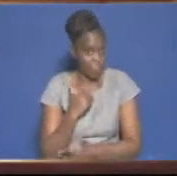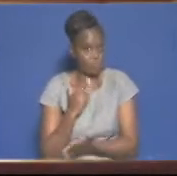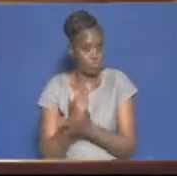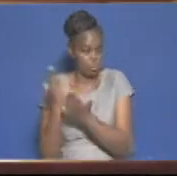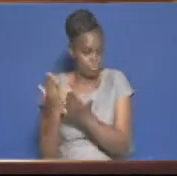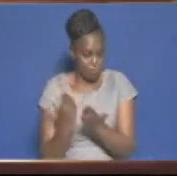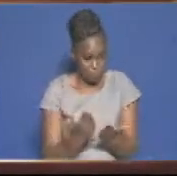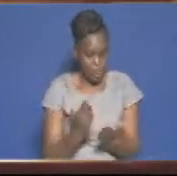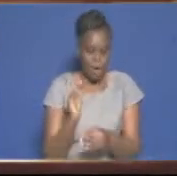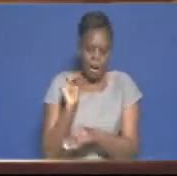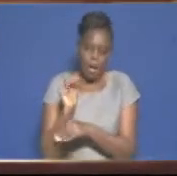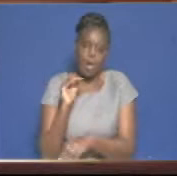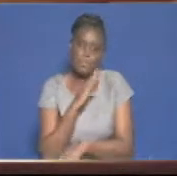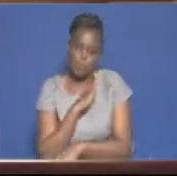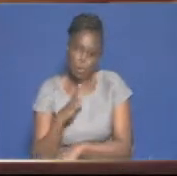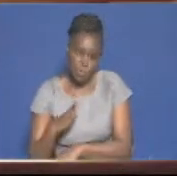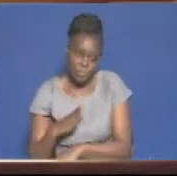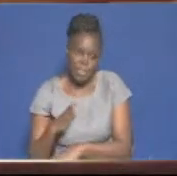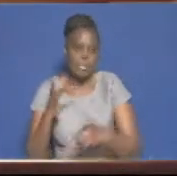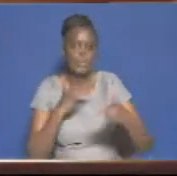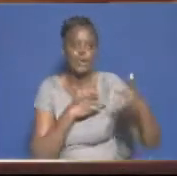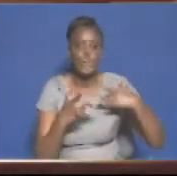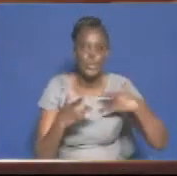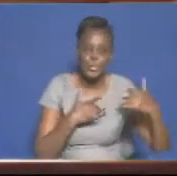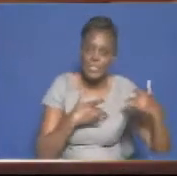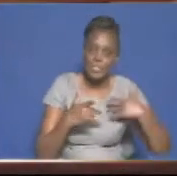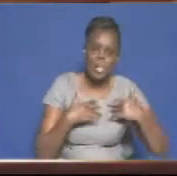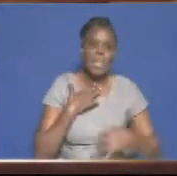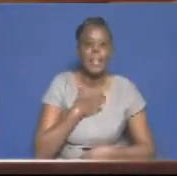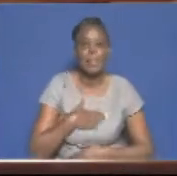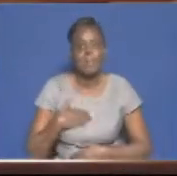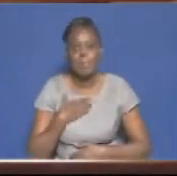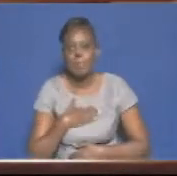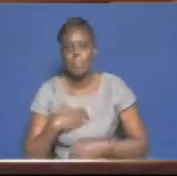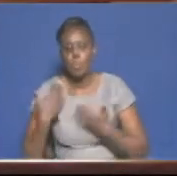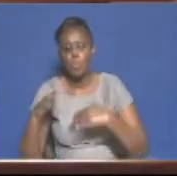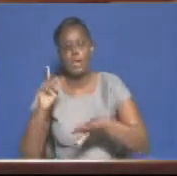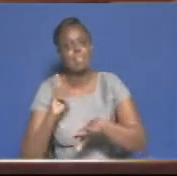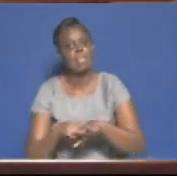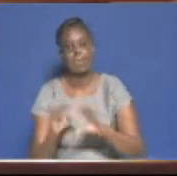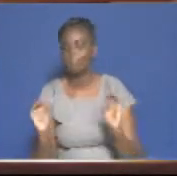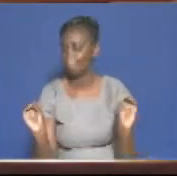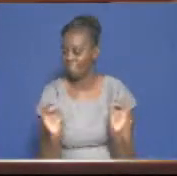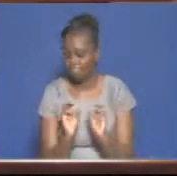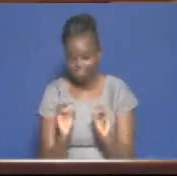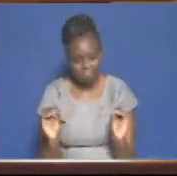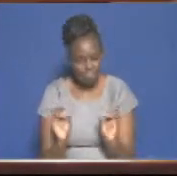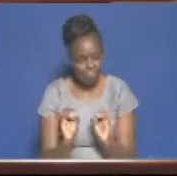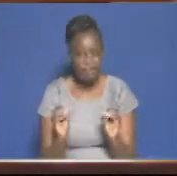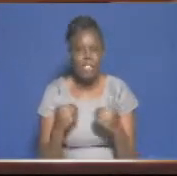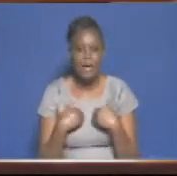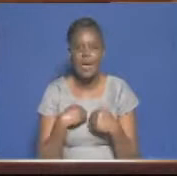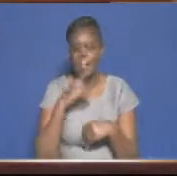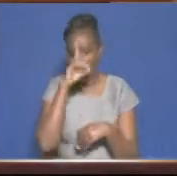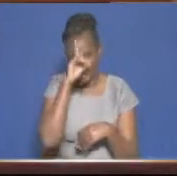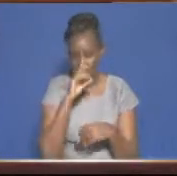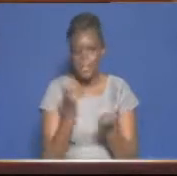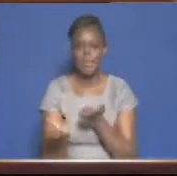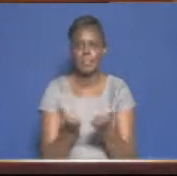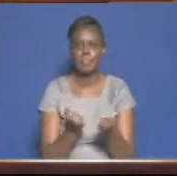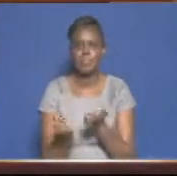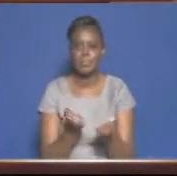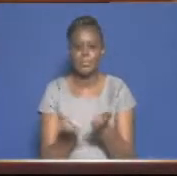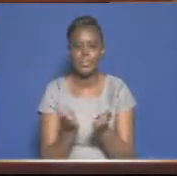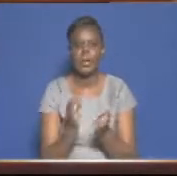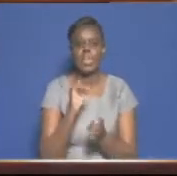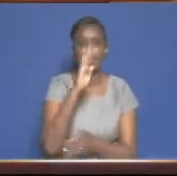want to request the committee concerned that let us not waste time on this matter. There are more serious businesses to be looked at.